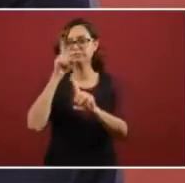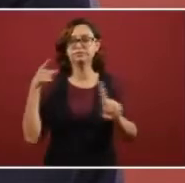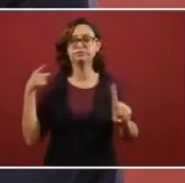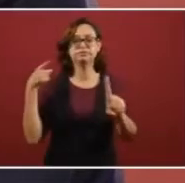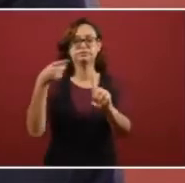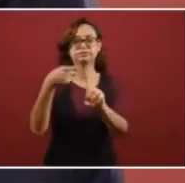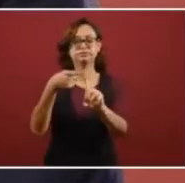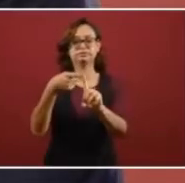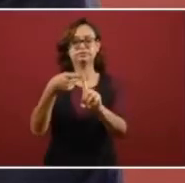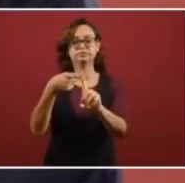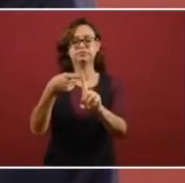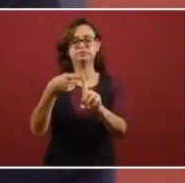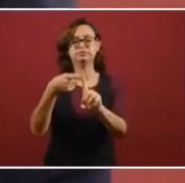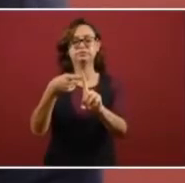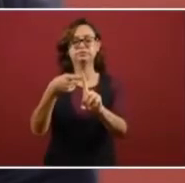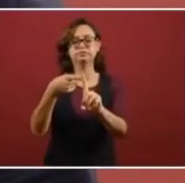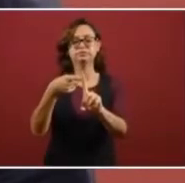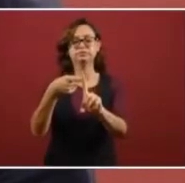y